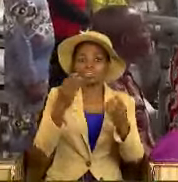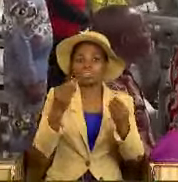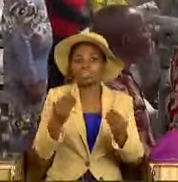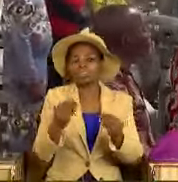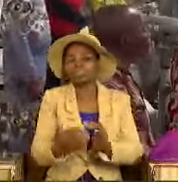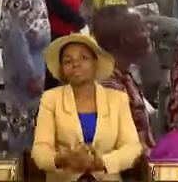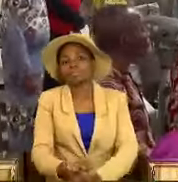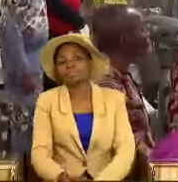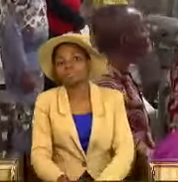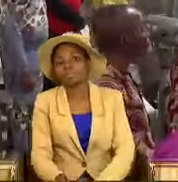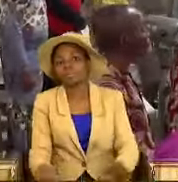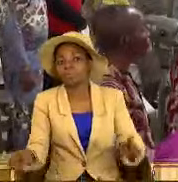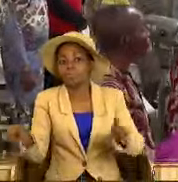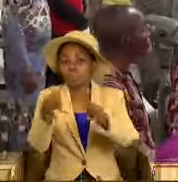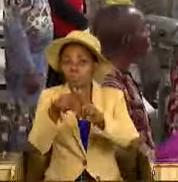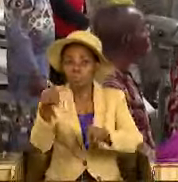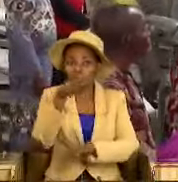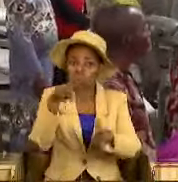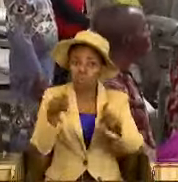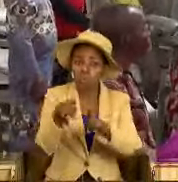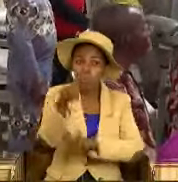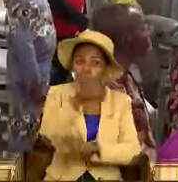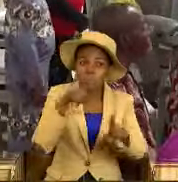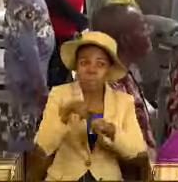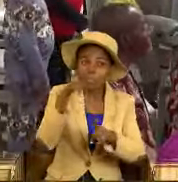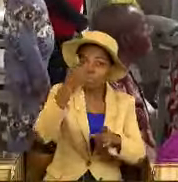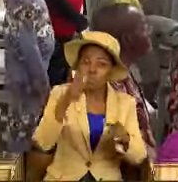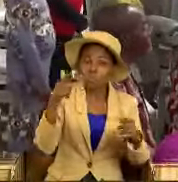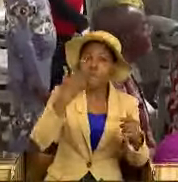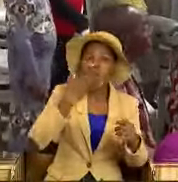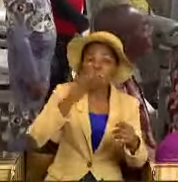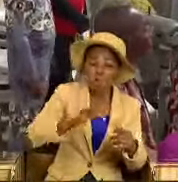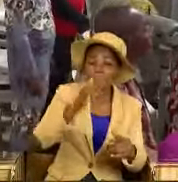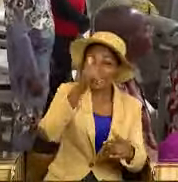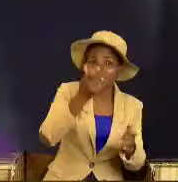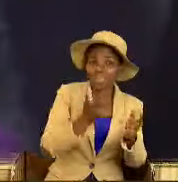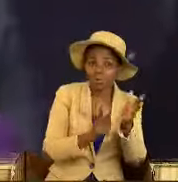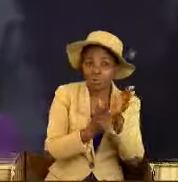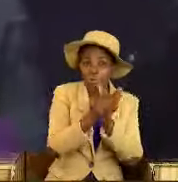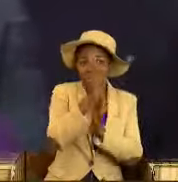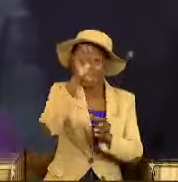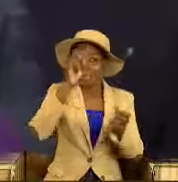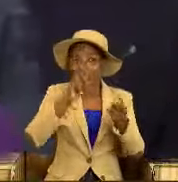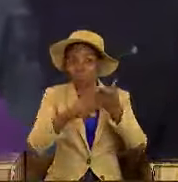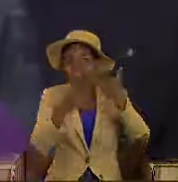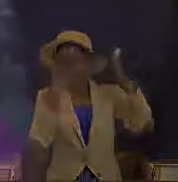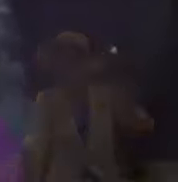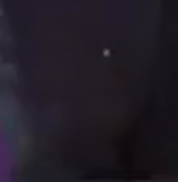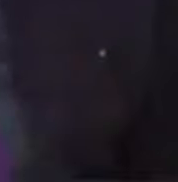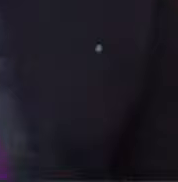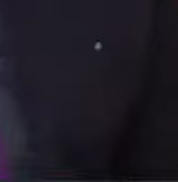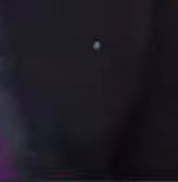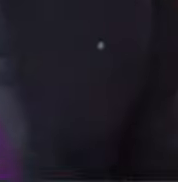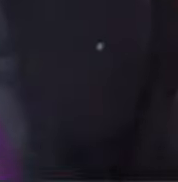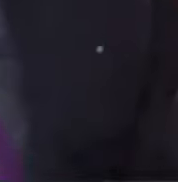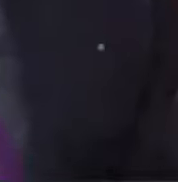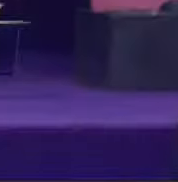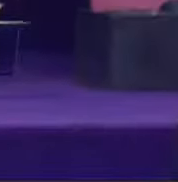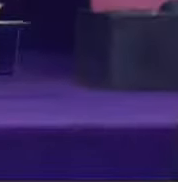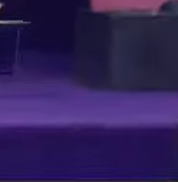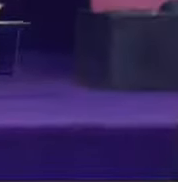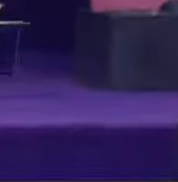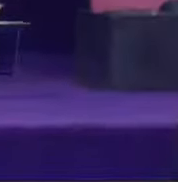land so when you command a gol to die we are talking about the enemies that reside inside